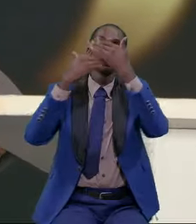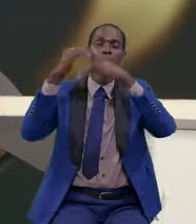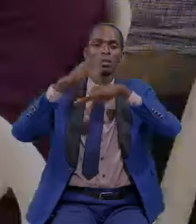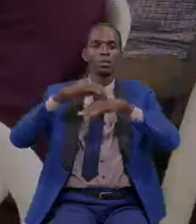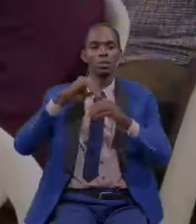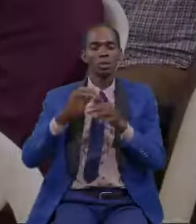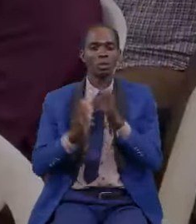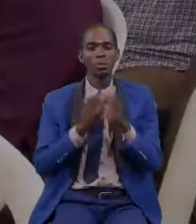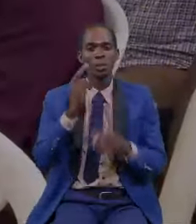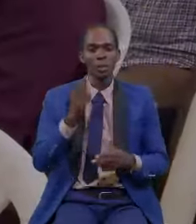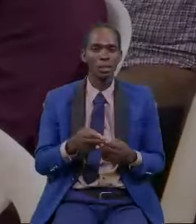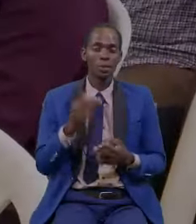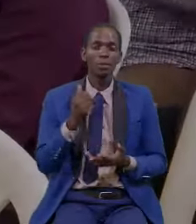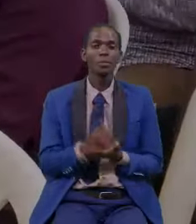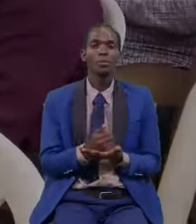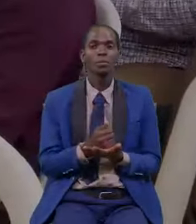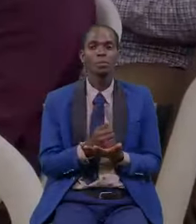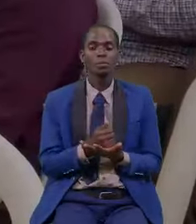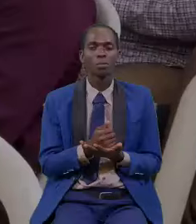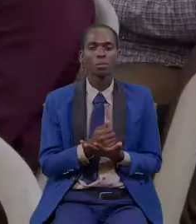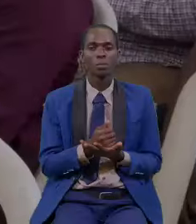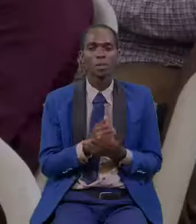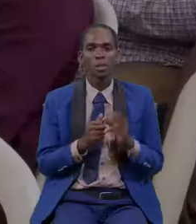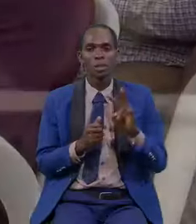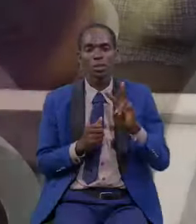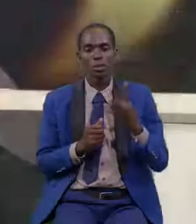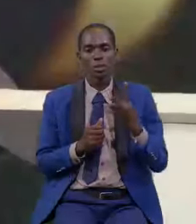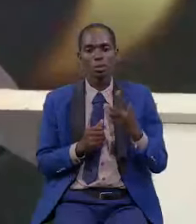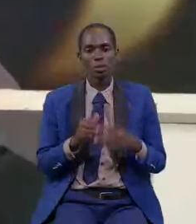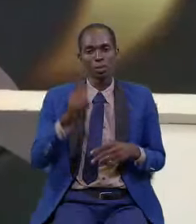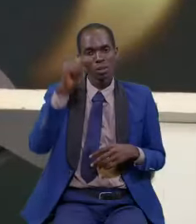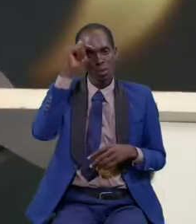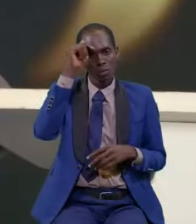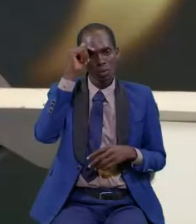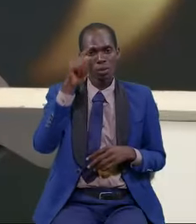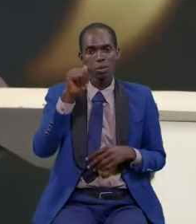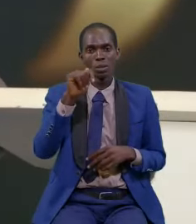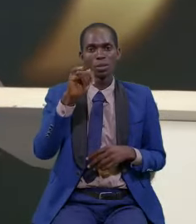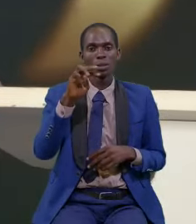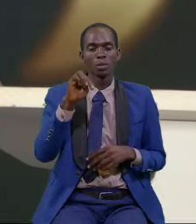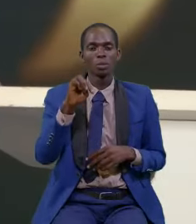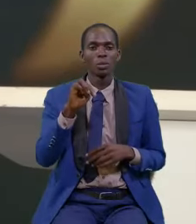name. Look at 2 Timothy chapter 2, verse 19.